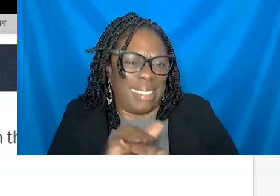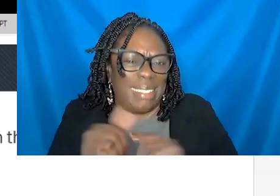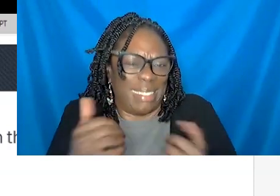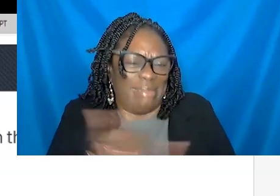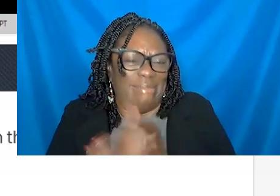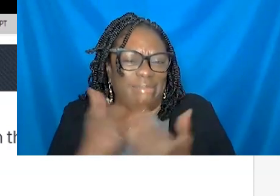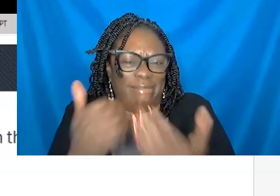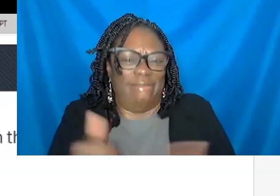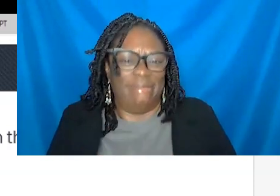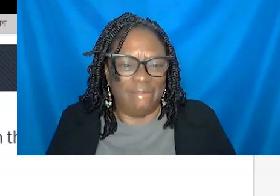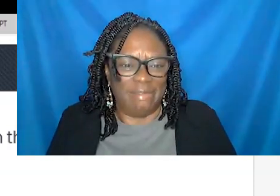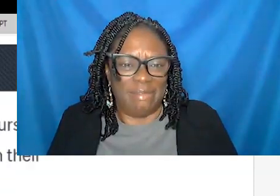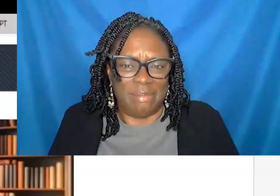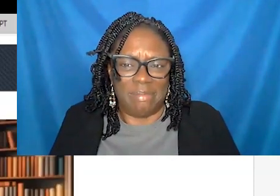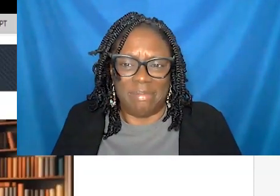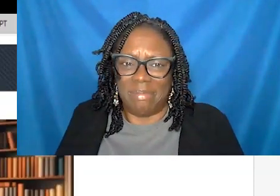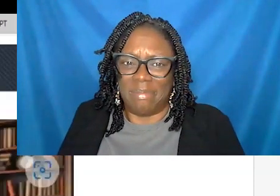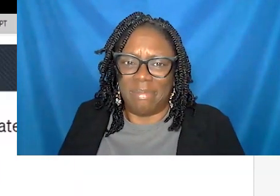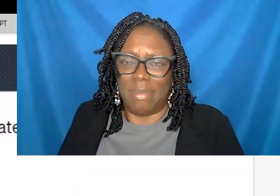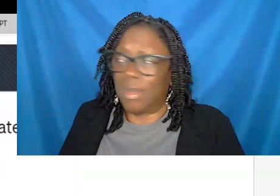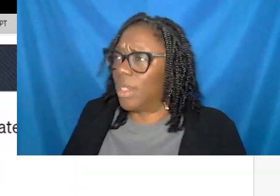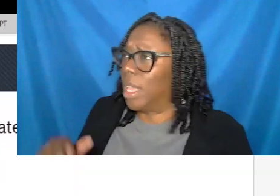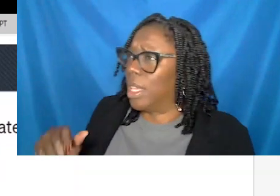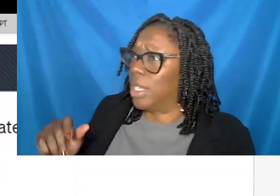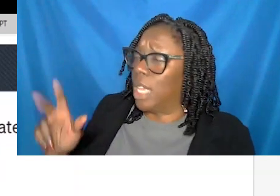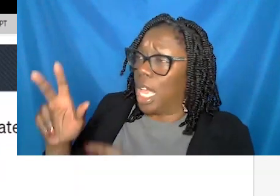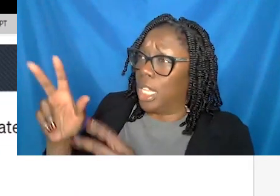images, what does it download at?